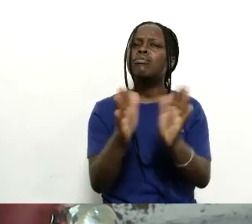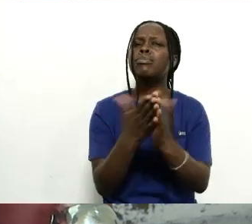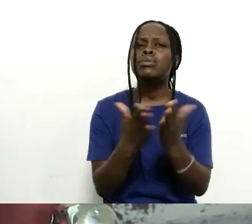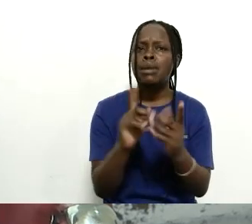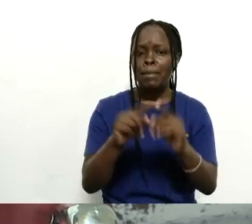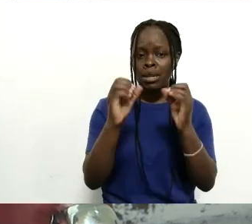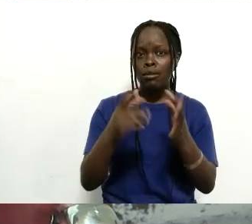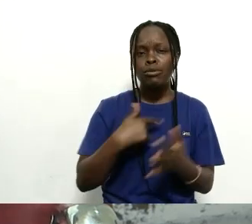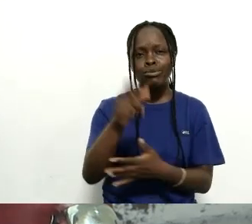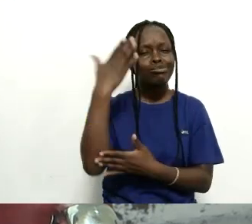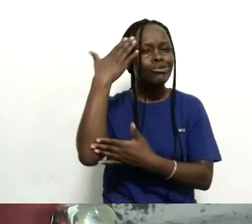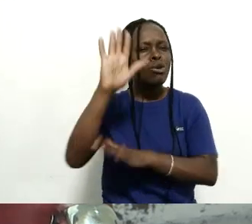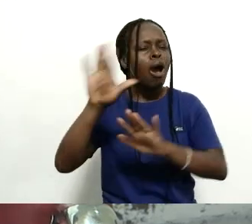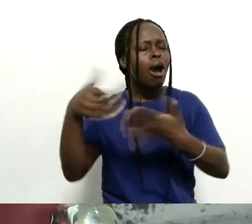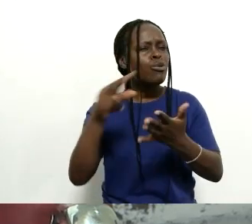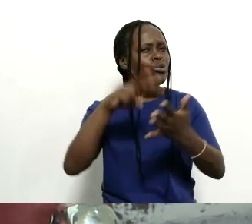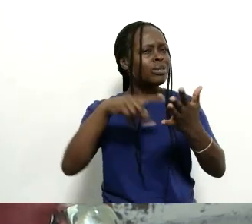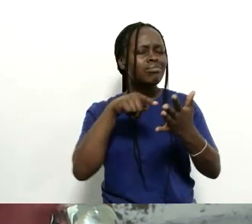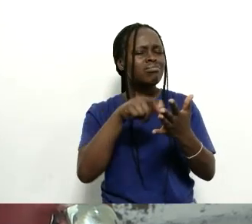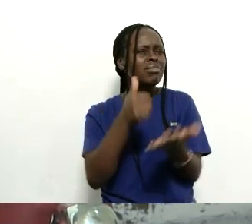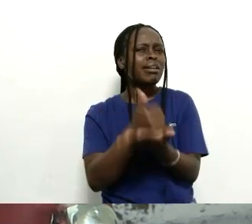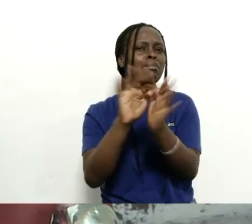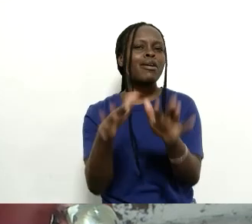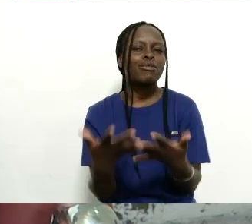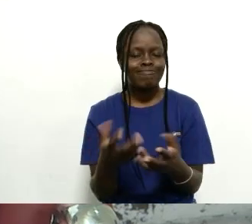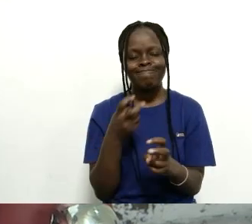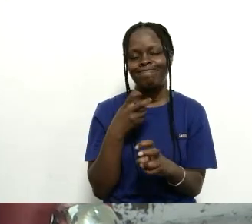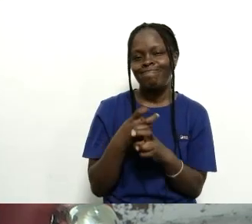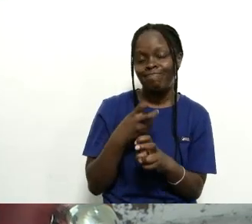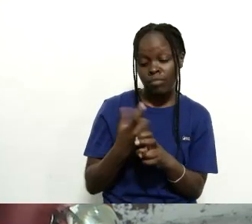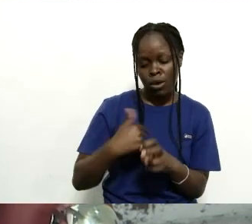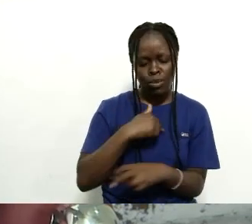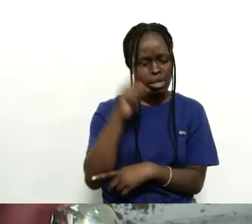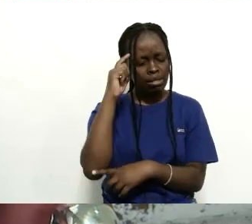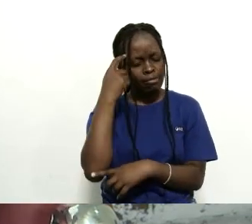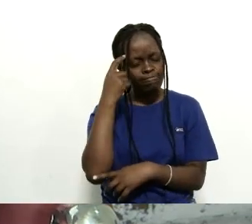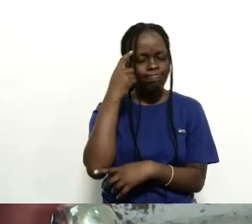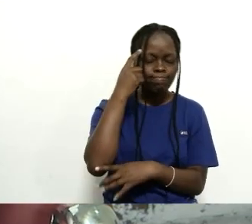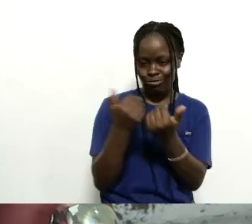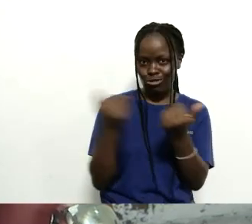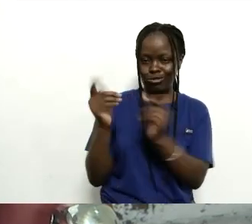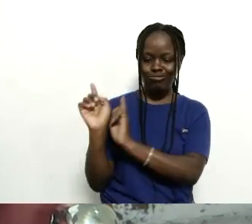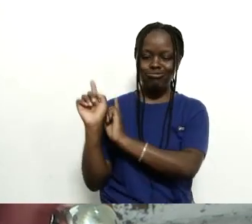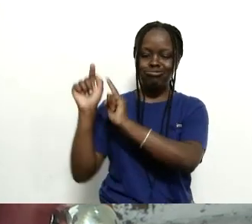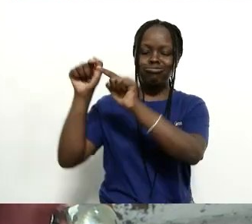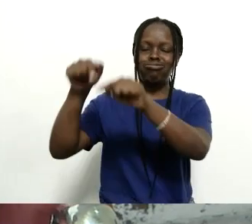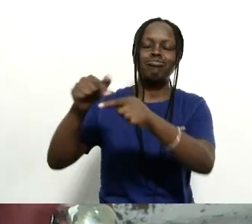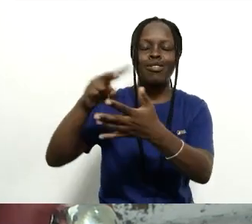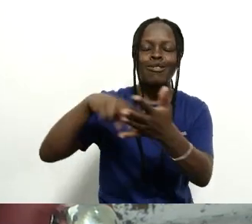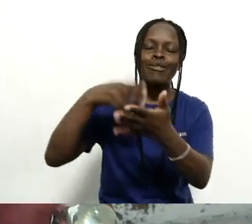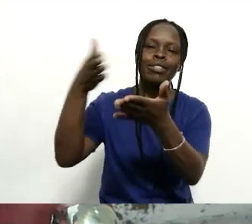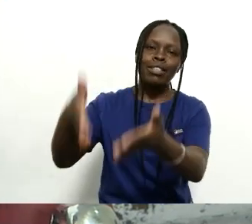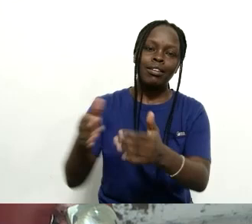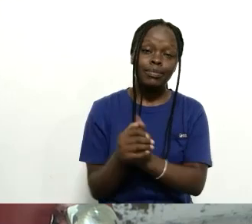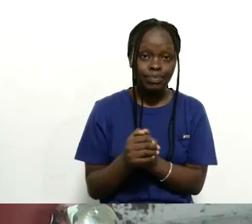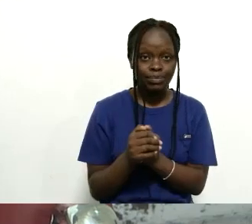who are interested in our content, obviously because the children love it and would be willing to take this content even further. But we still also do